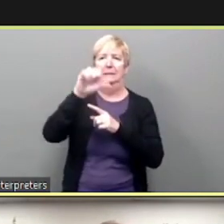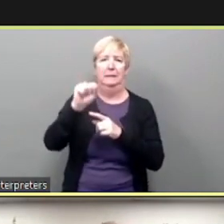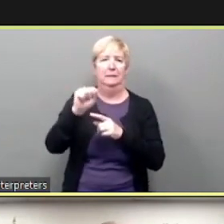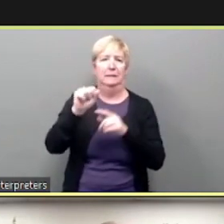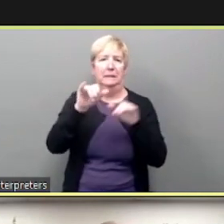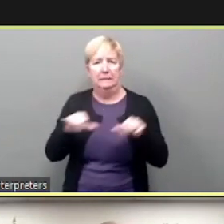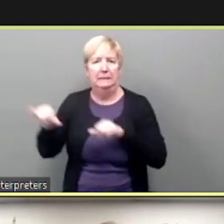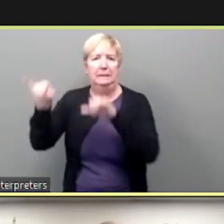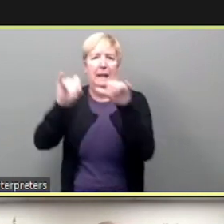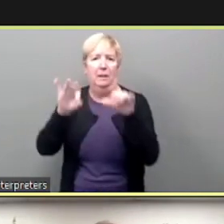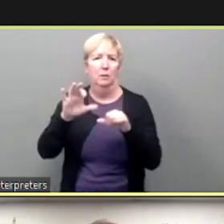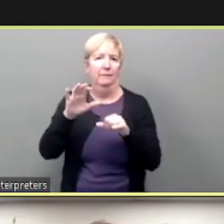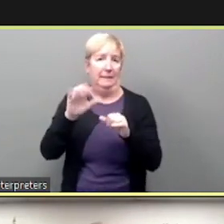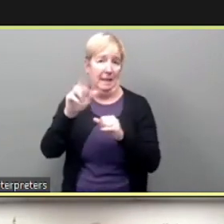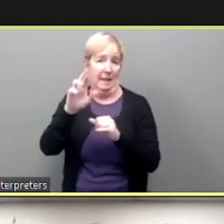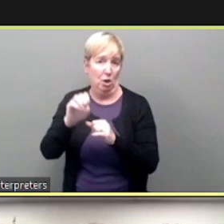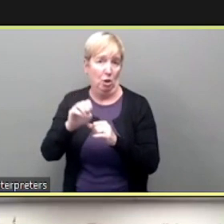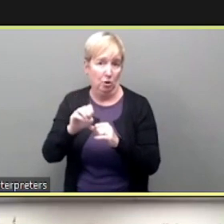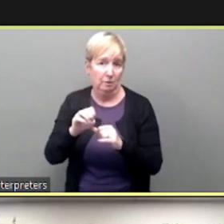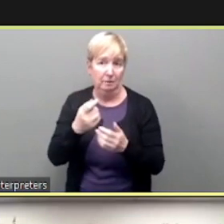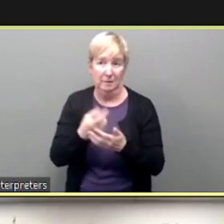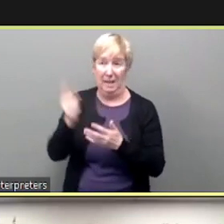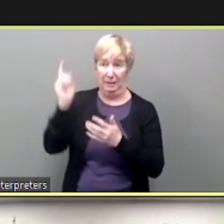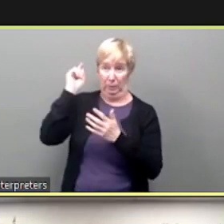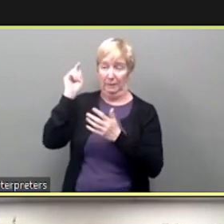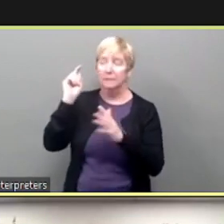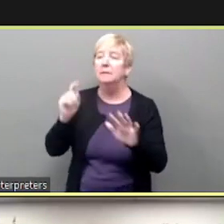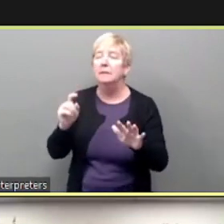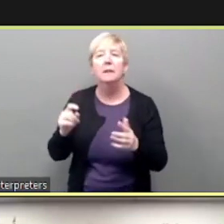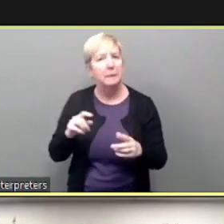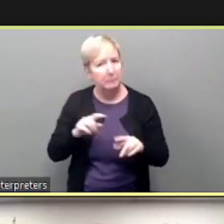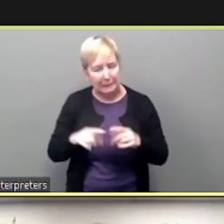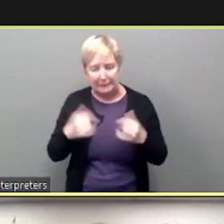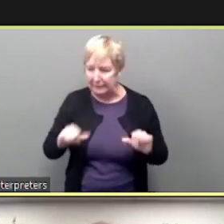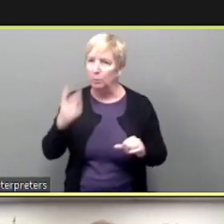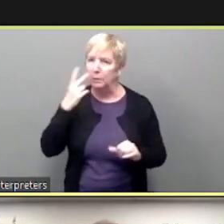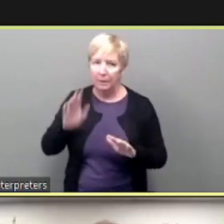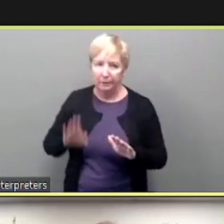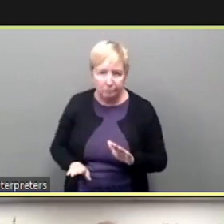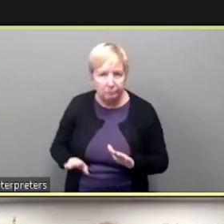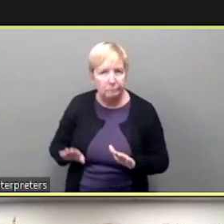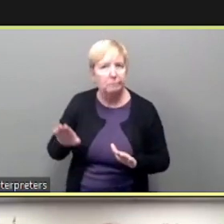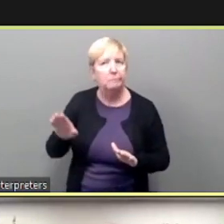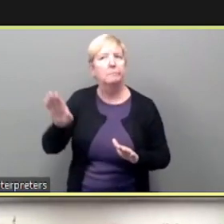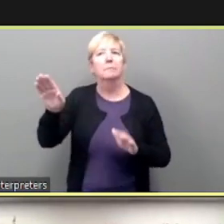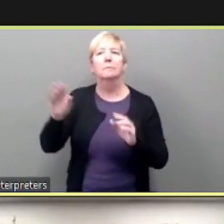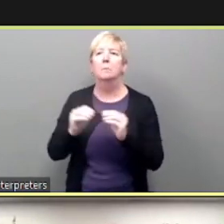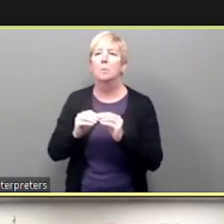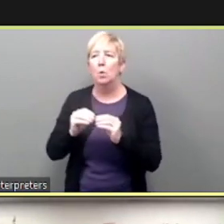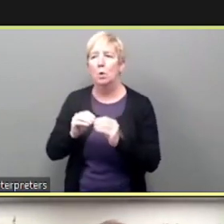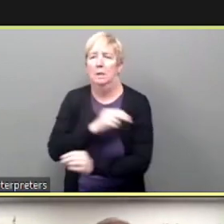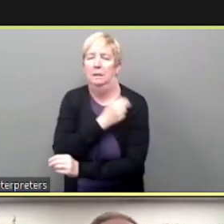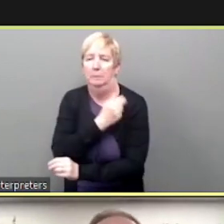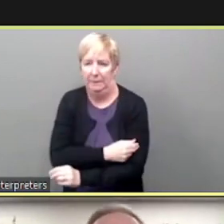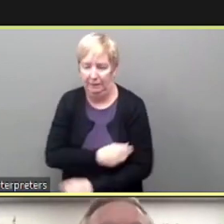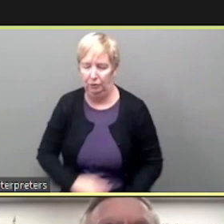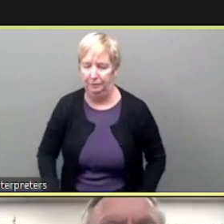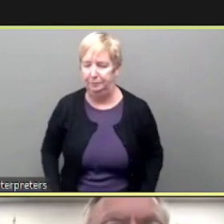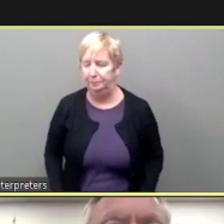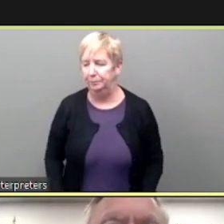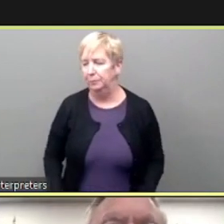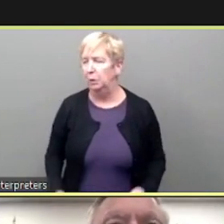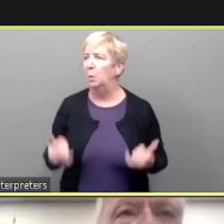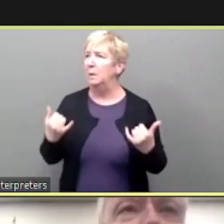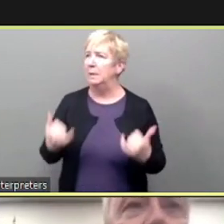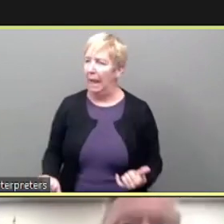seeing this upward trend again in hospitalizations. One question is, well, how come we keep